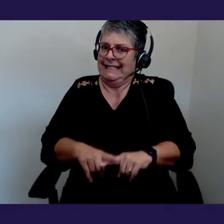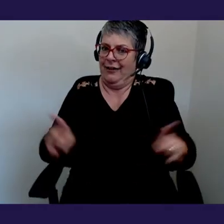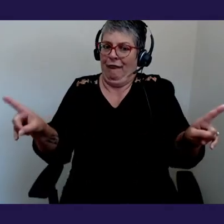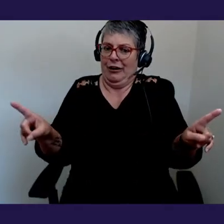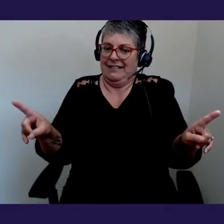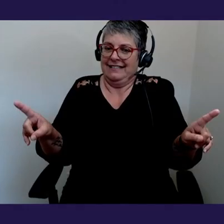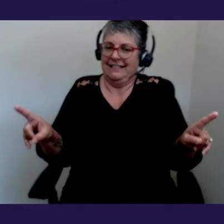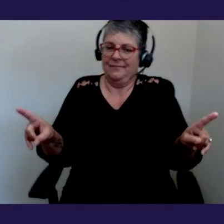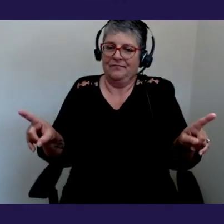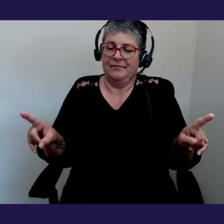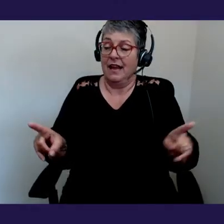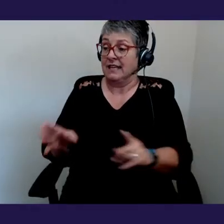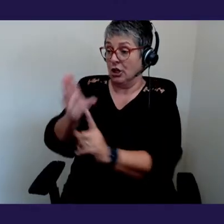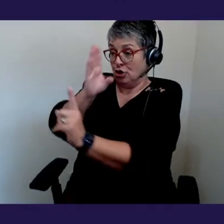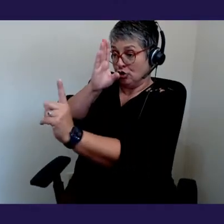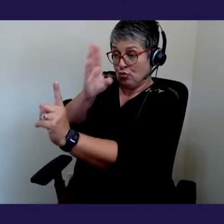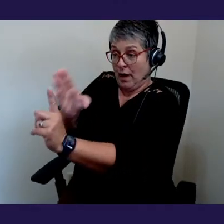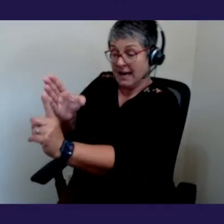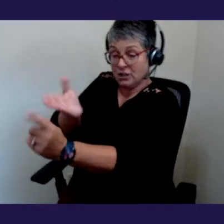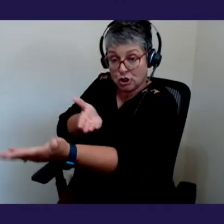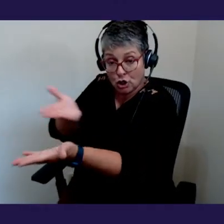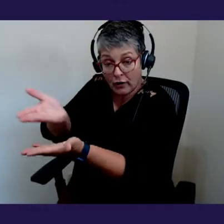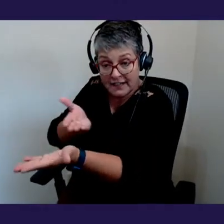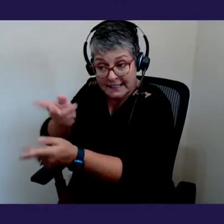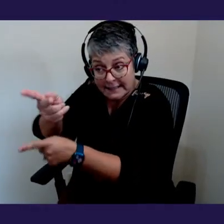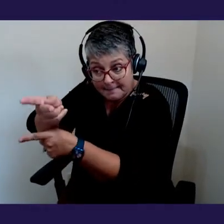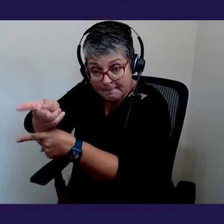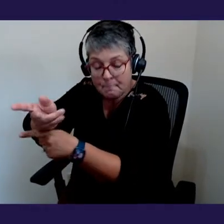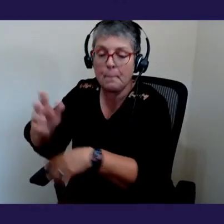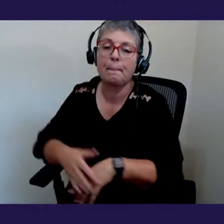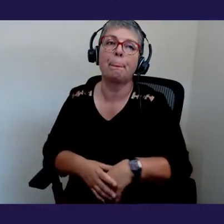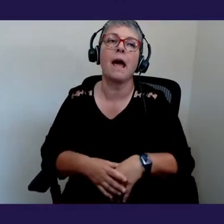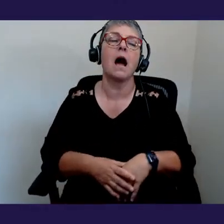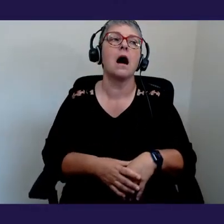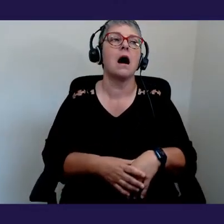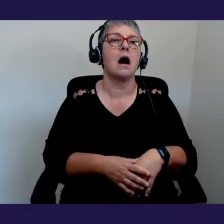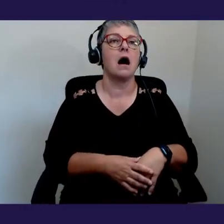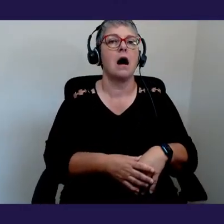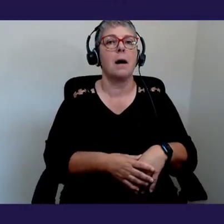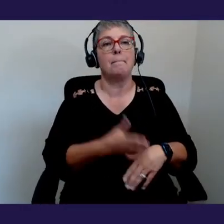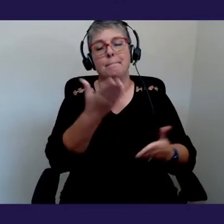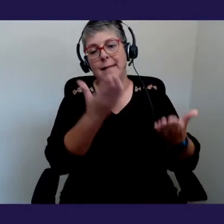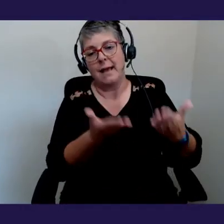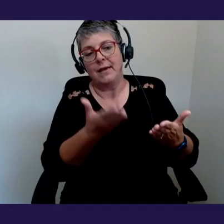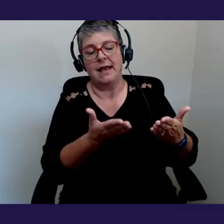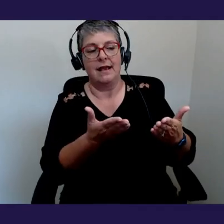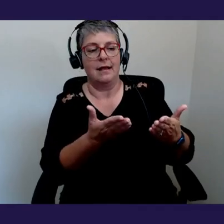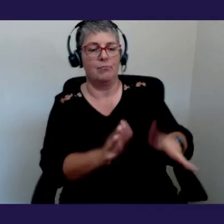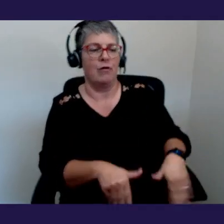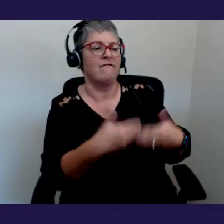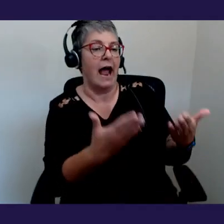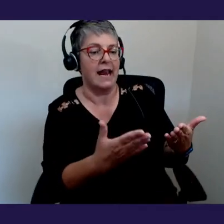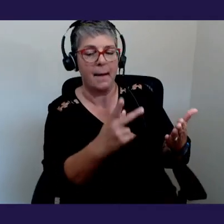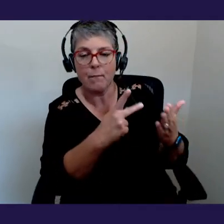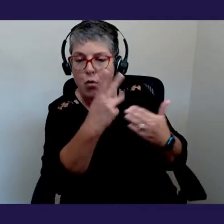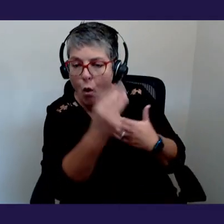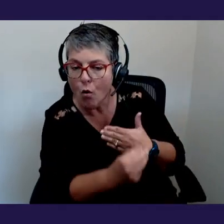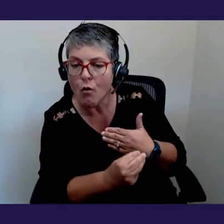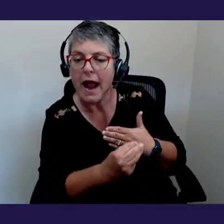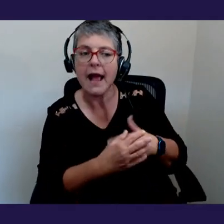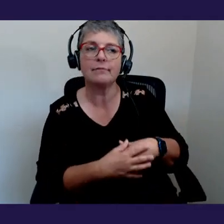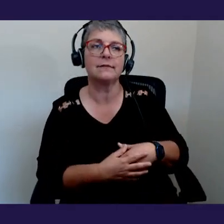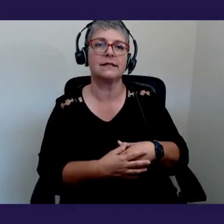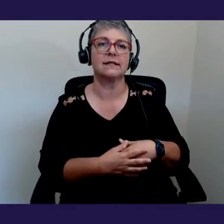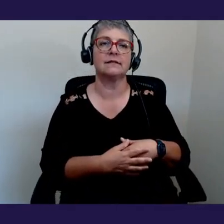forms of direct service, whether they are administering programs, what programs those look